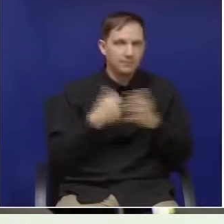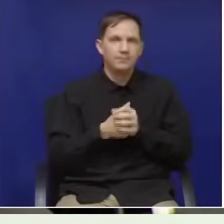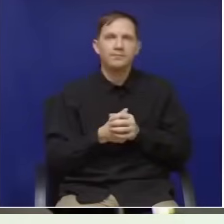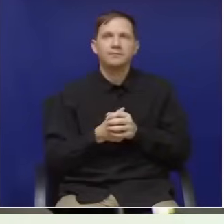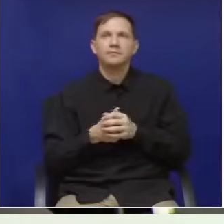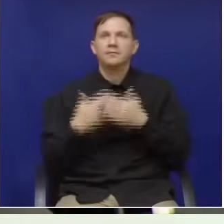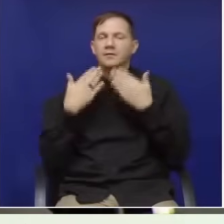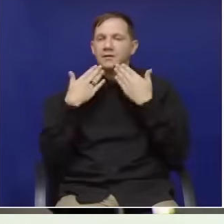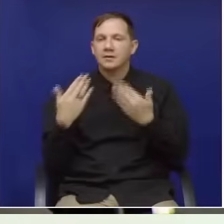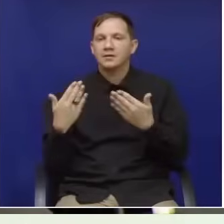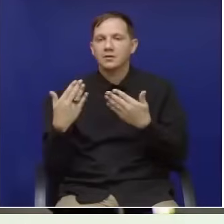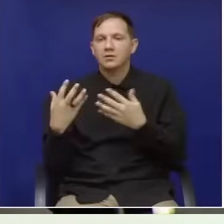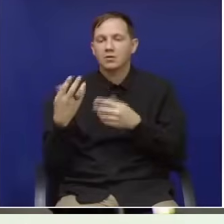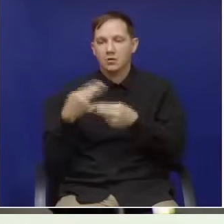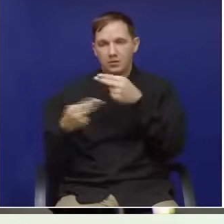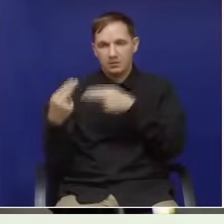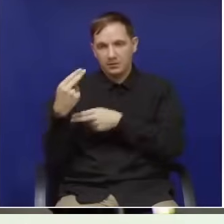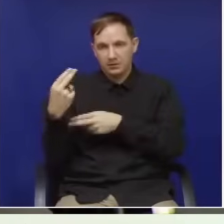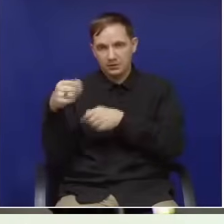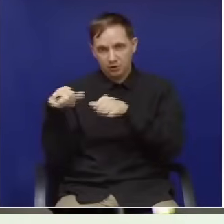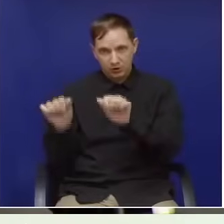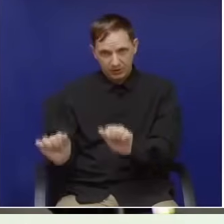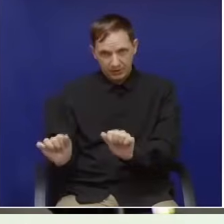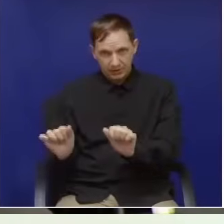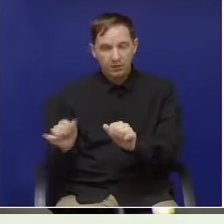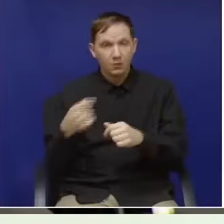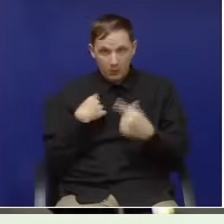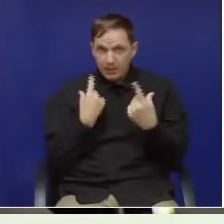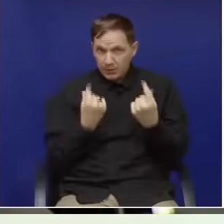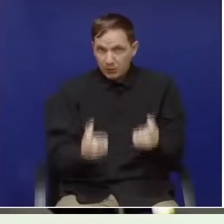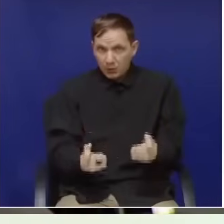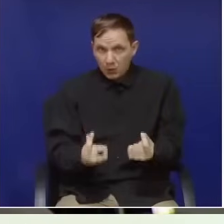Thank you, Honourable Chair. That's exactly what we're doing.